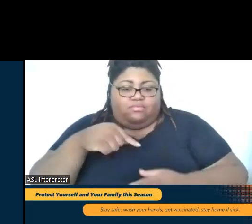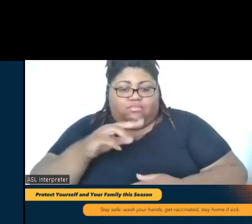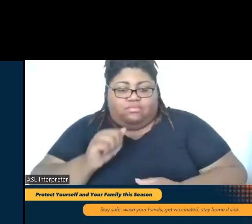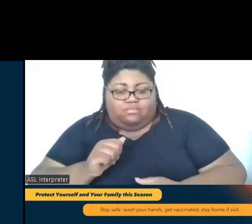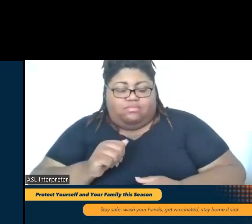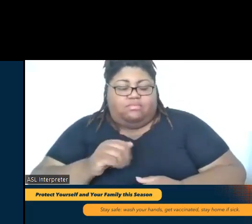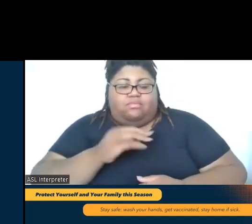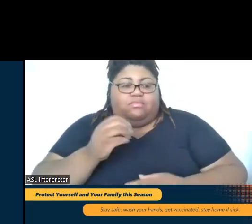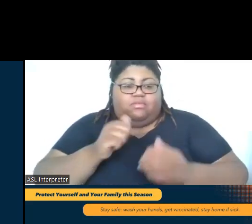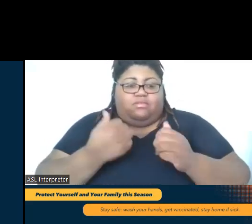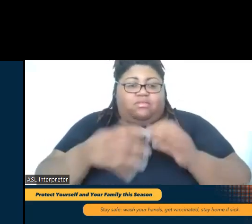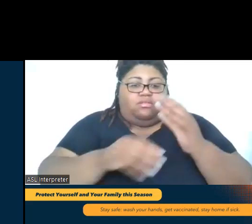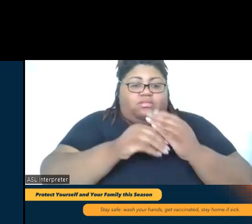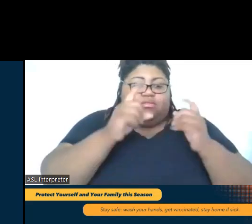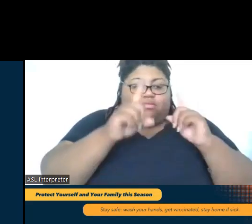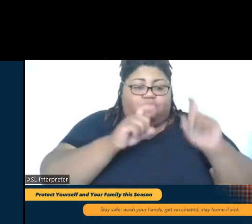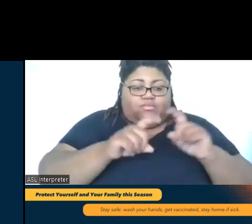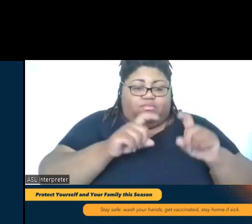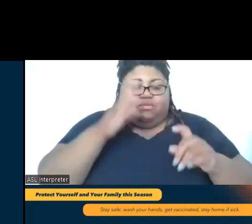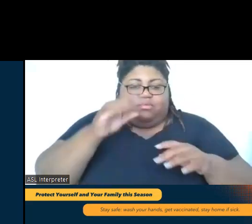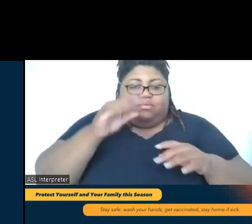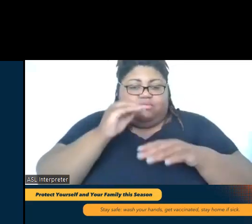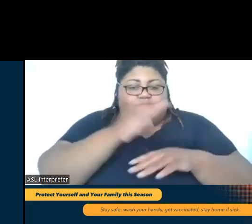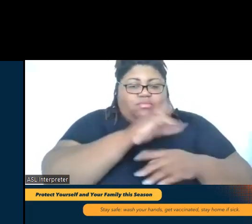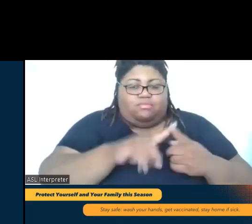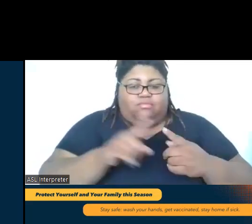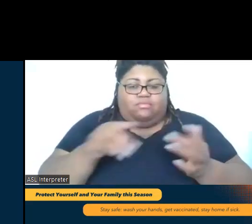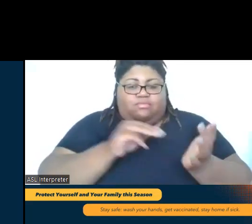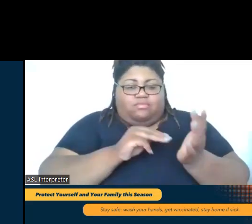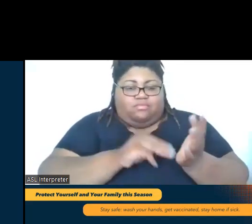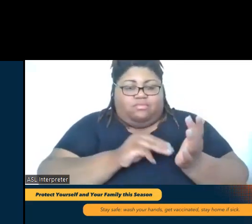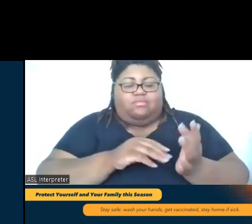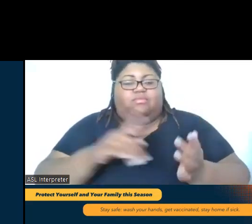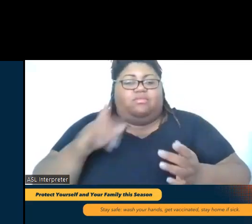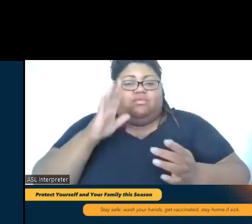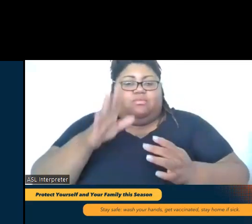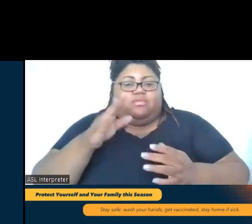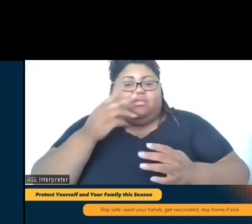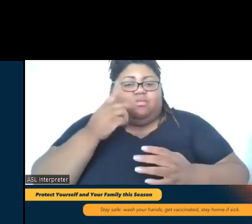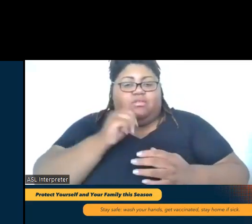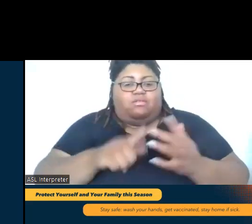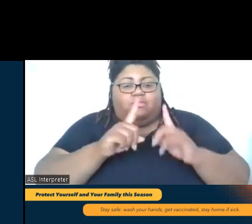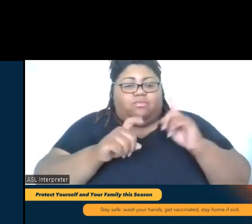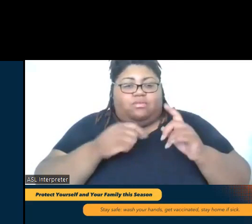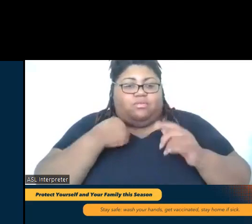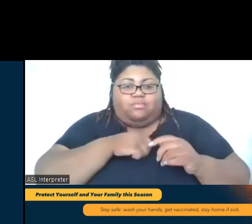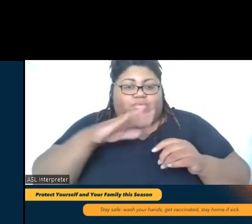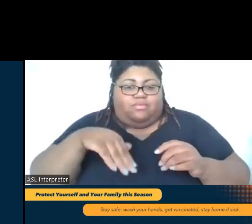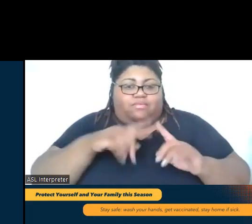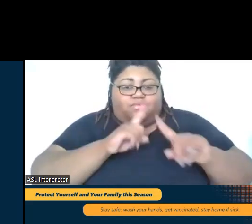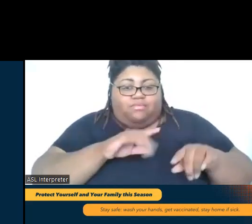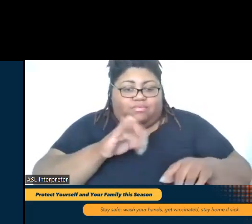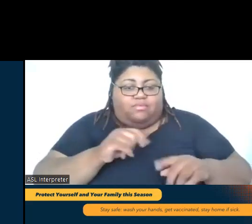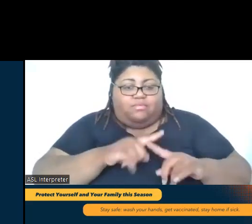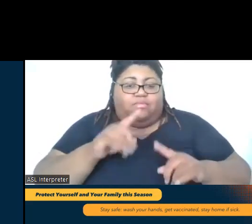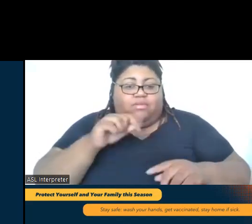it to Dr. Nguyen's team for any of the questions that we weren't able to answer. But again, our webinar